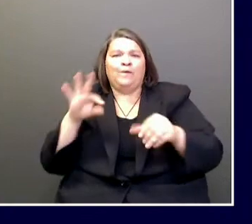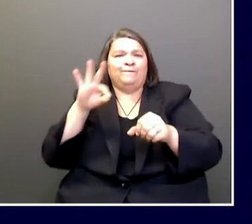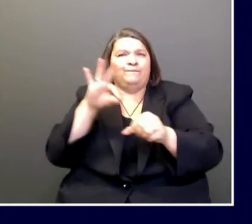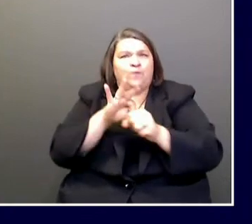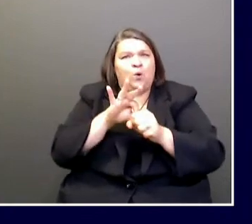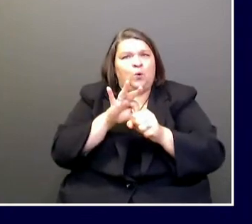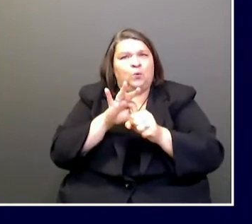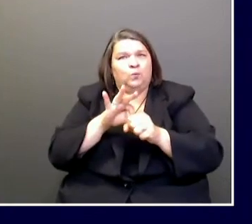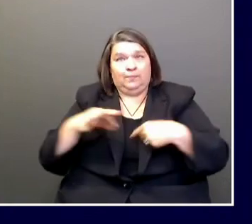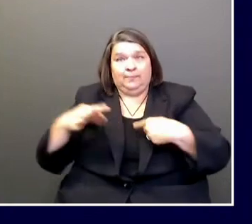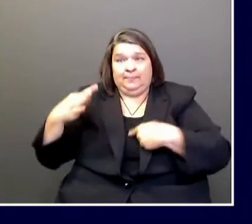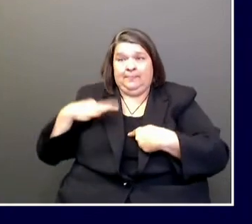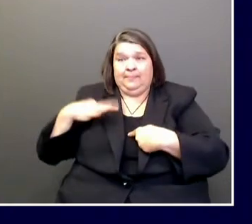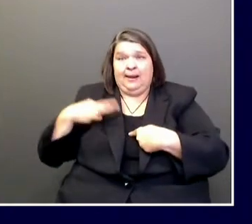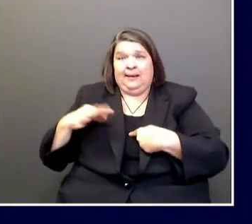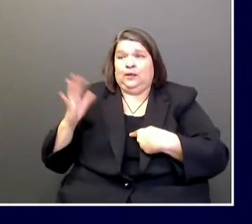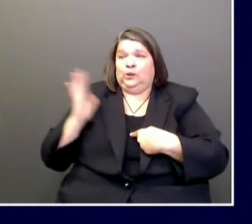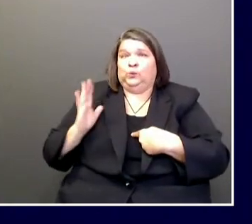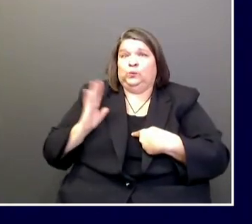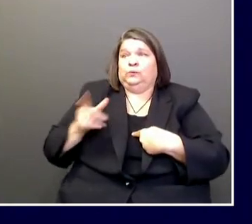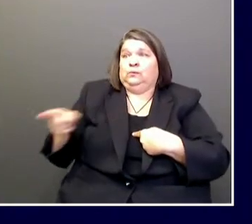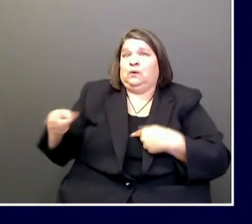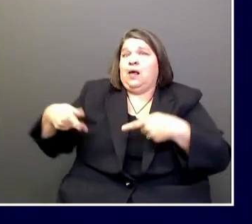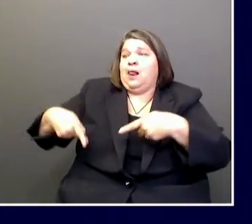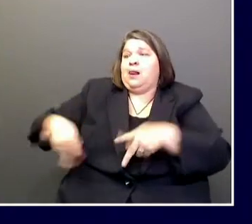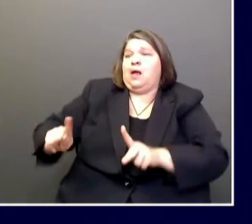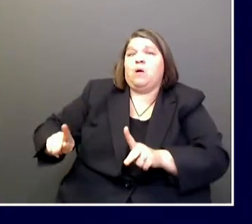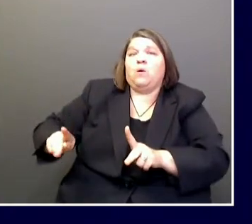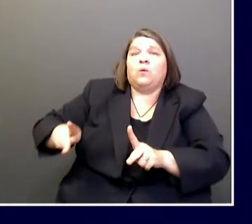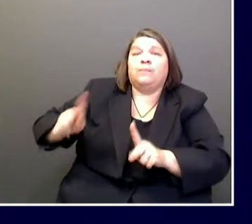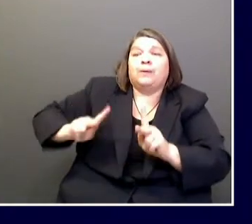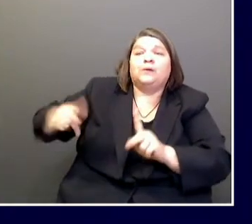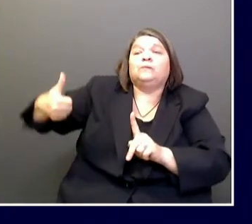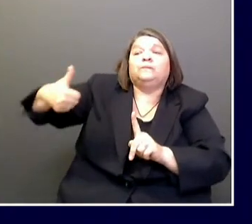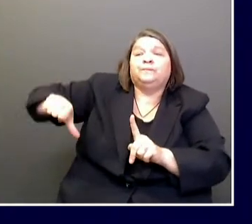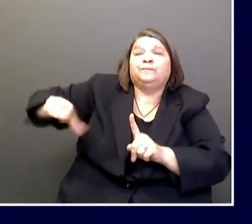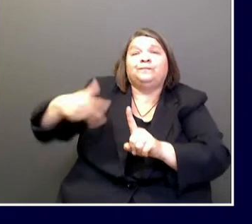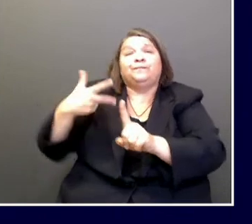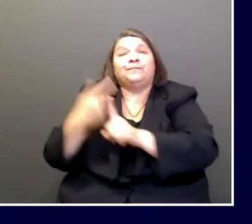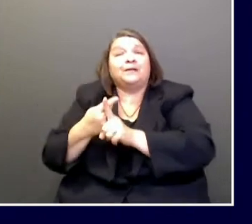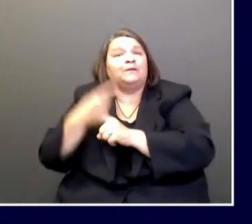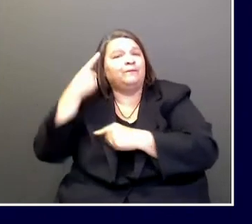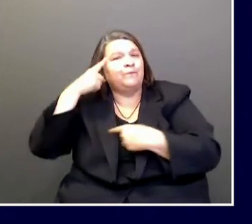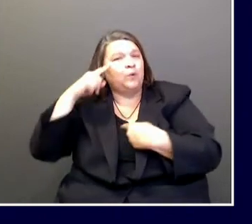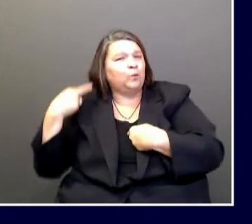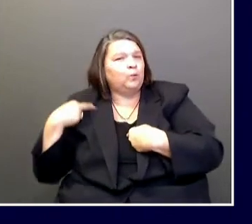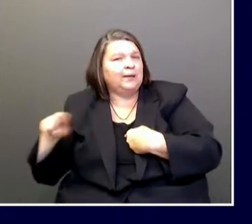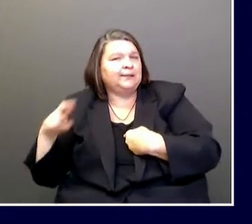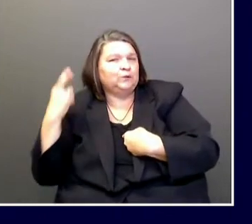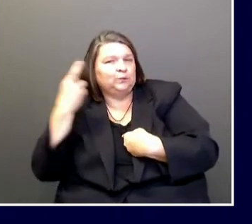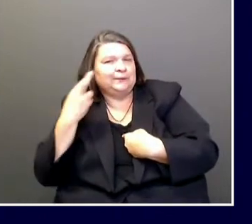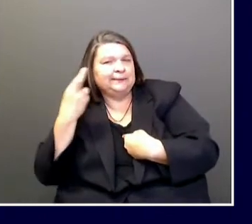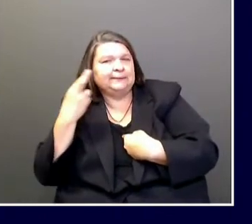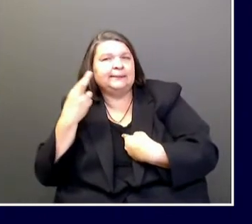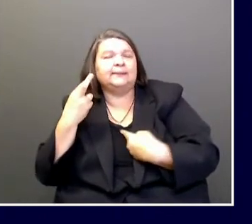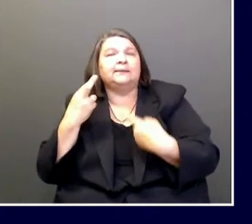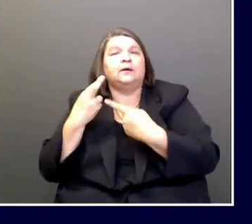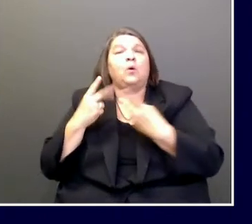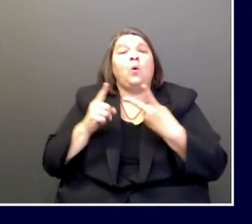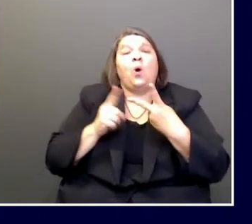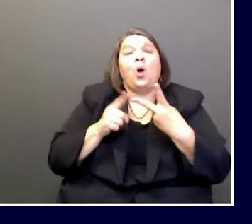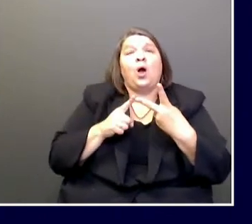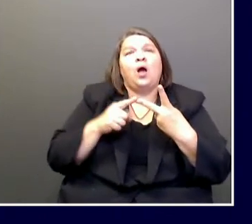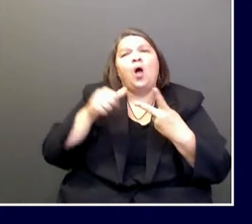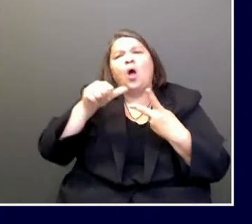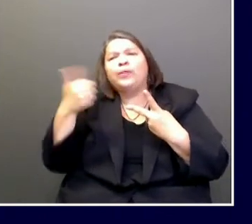We're looking toward things like the authorization for younger groups, as well as the full FDA approval, which we